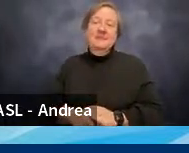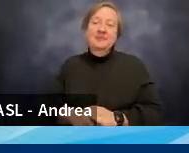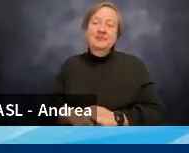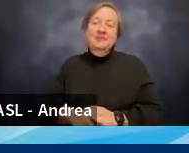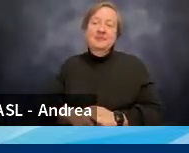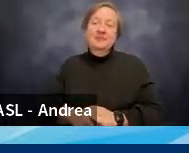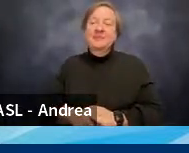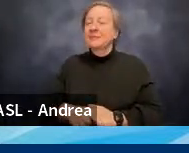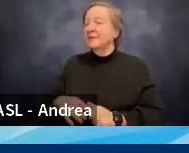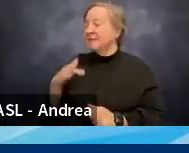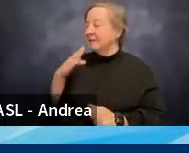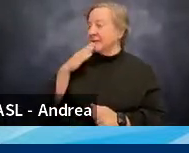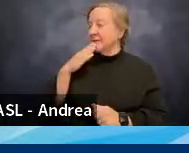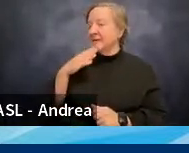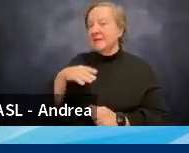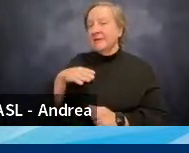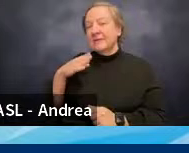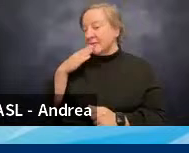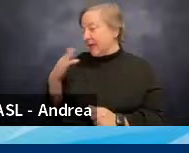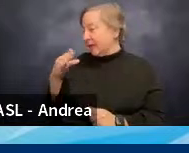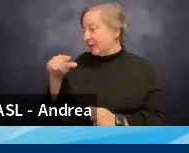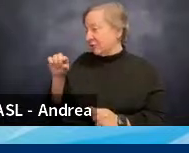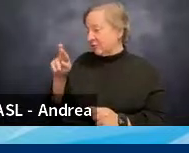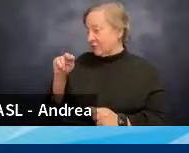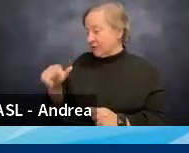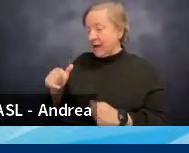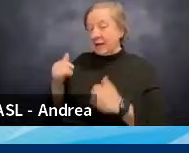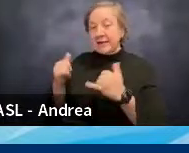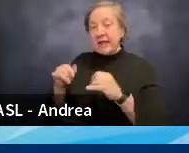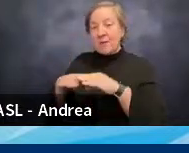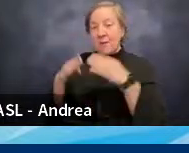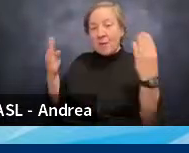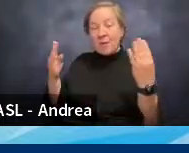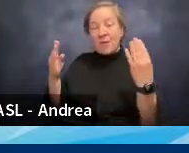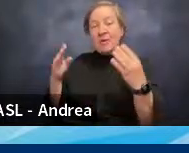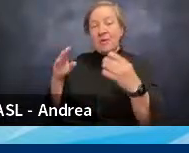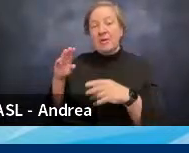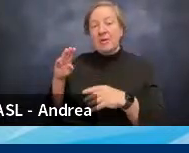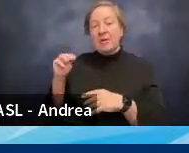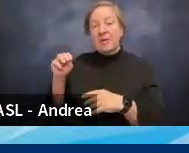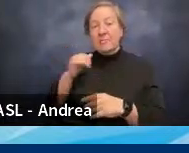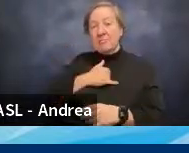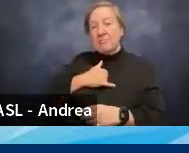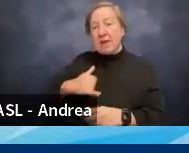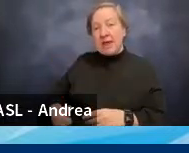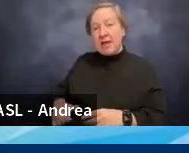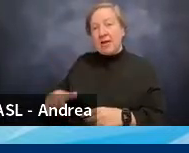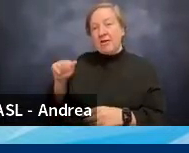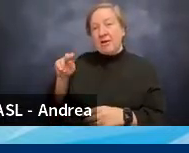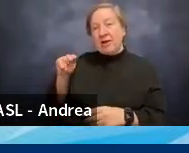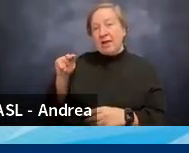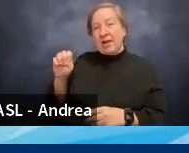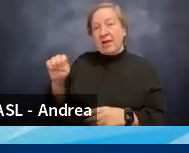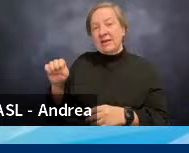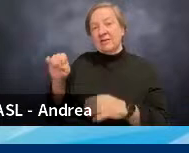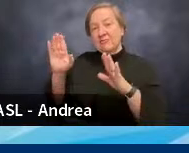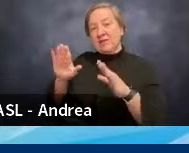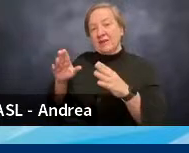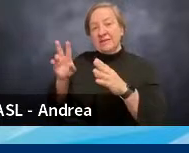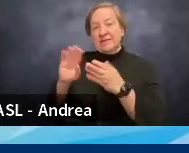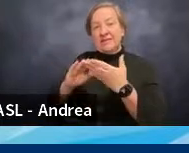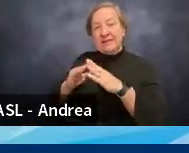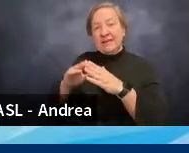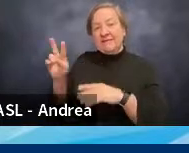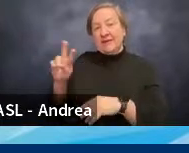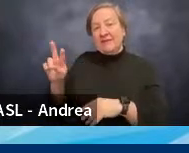Great, thank you, Greg. And now we'd like to open it up to Mayor Ann, great city of Vancouver. Good